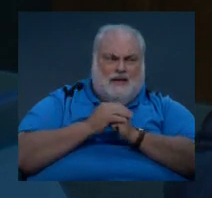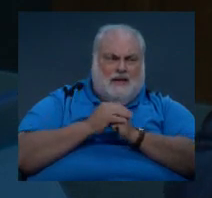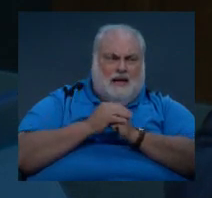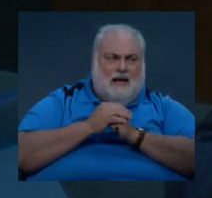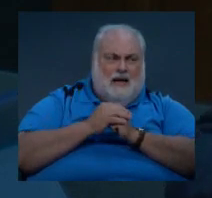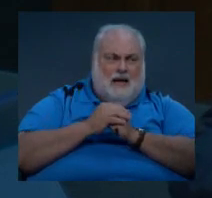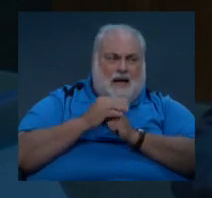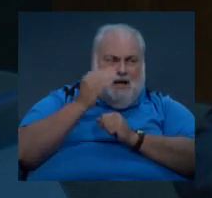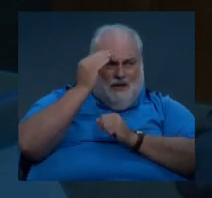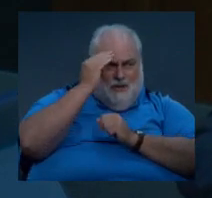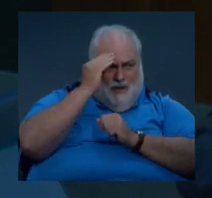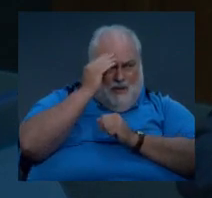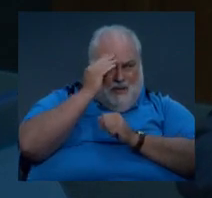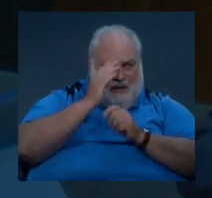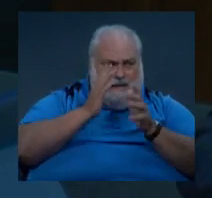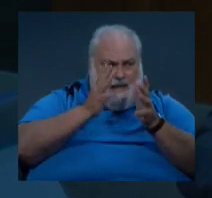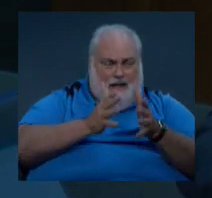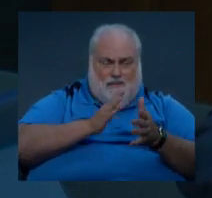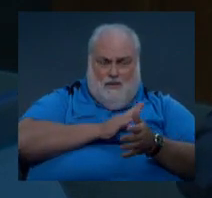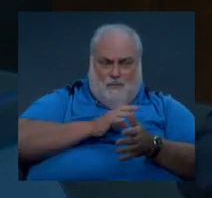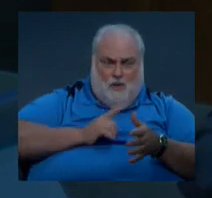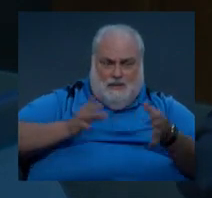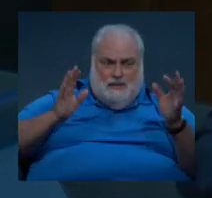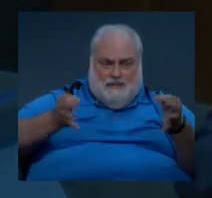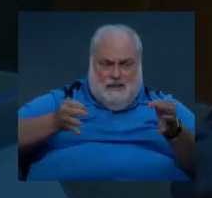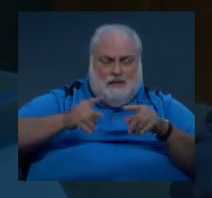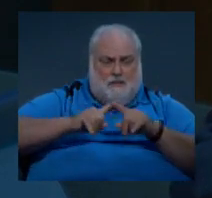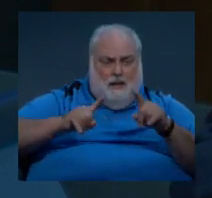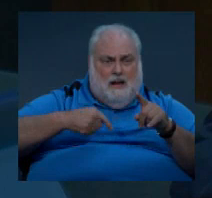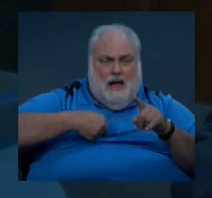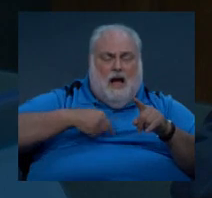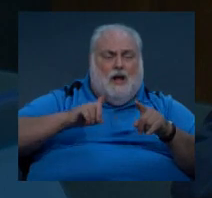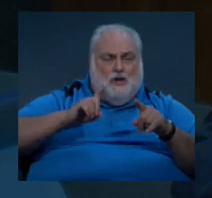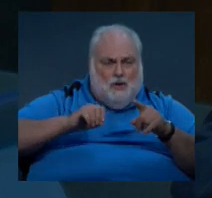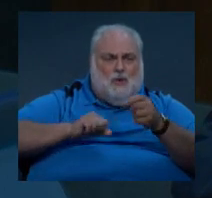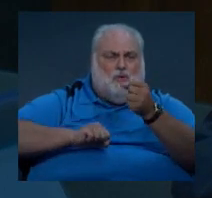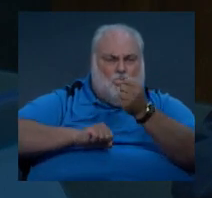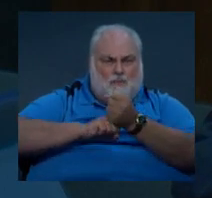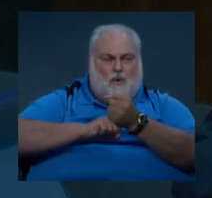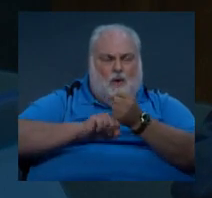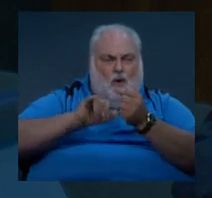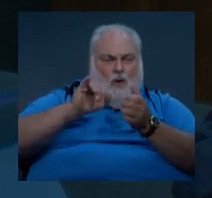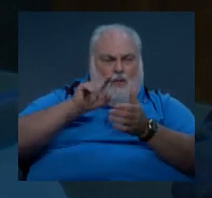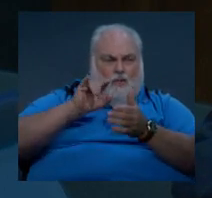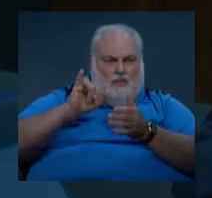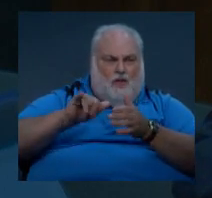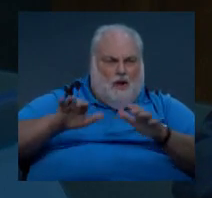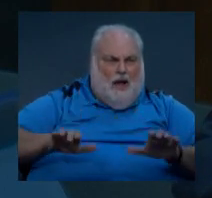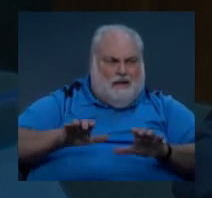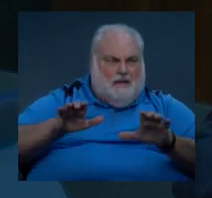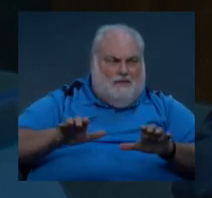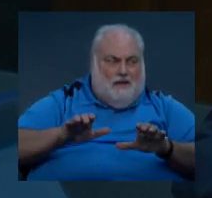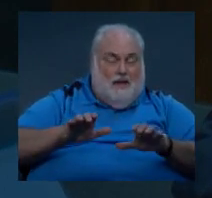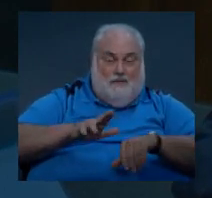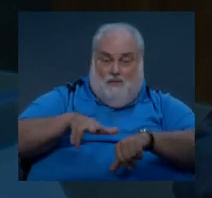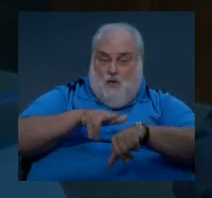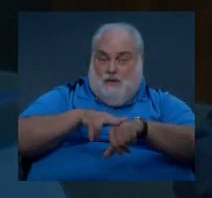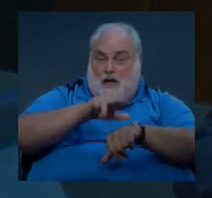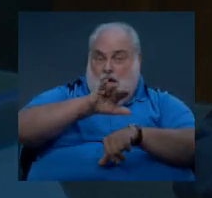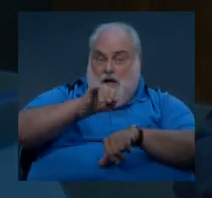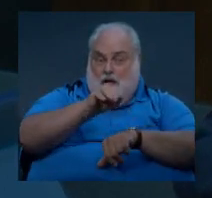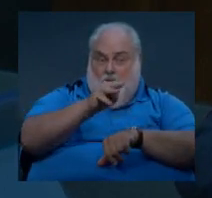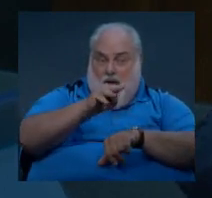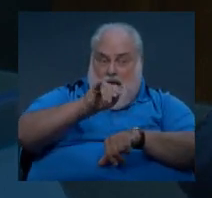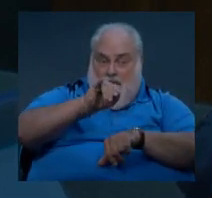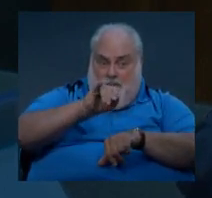But anyway, I know it's left up to this board, but I really support what they're doing. And of course, Jamie has